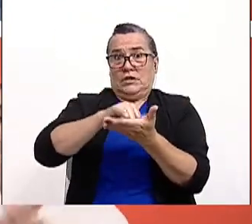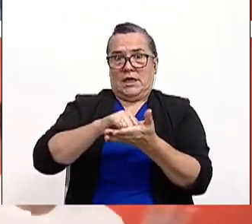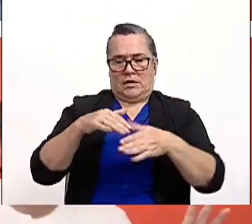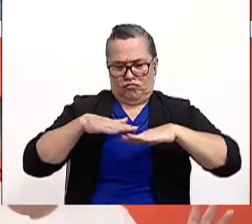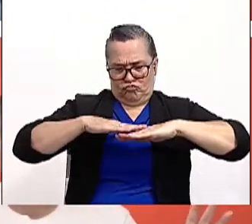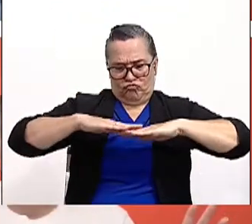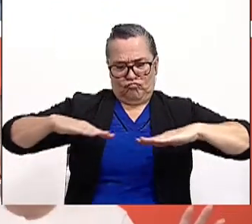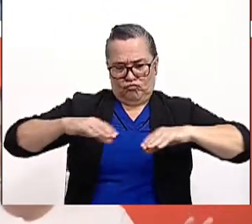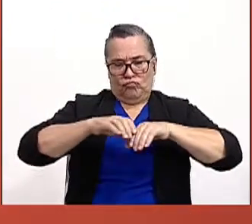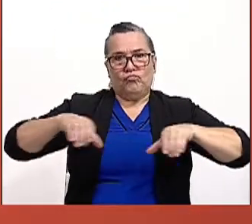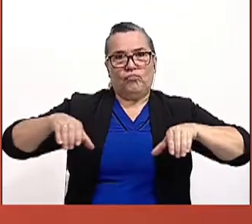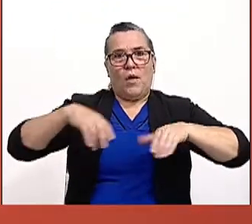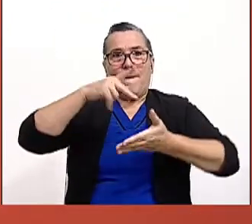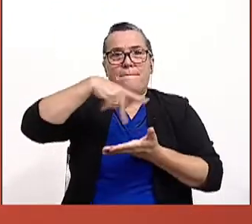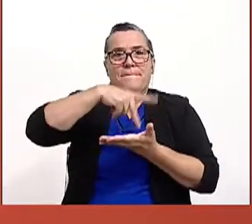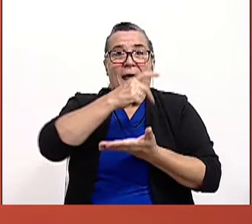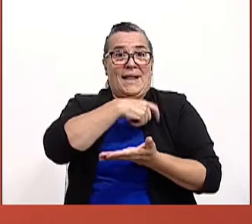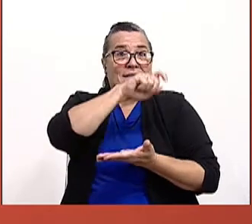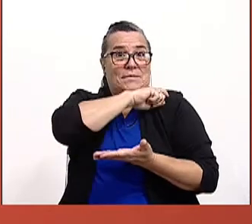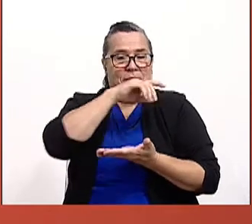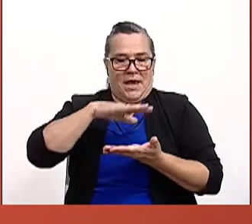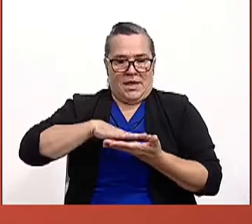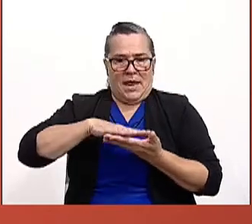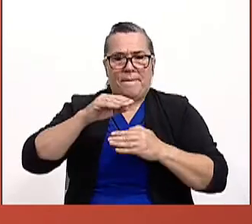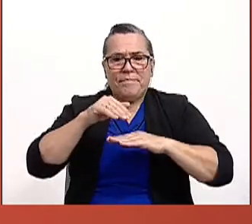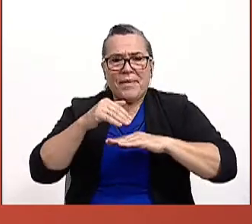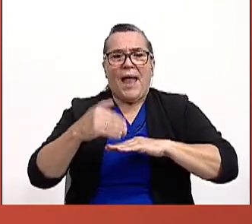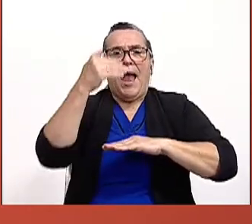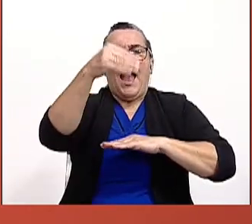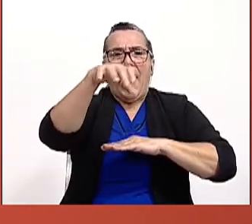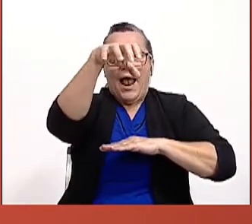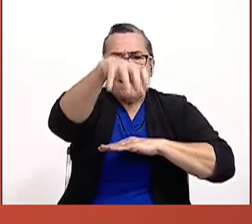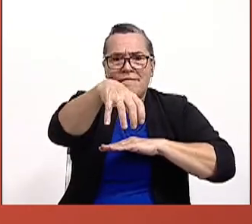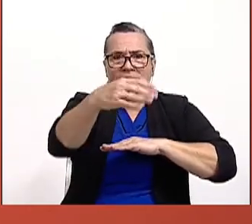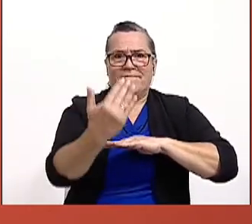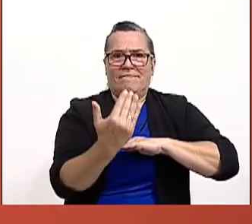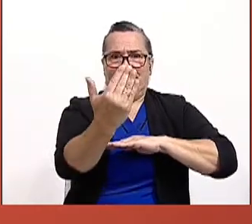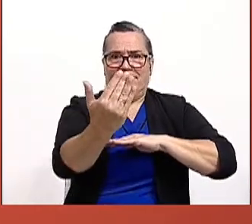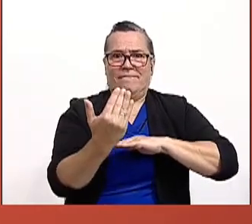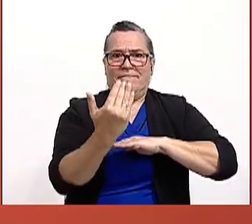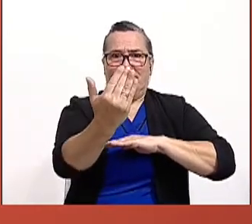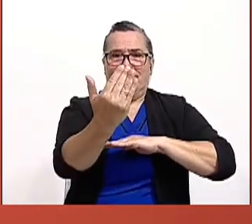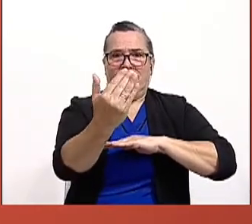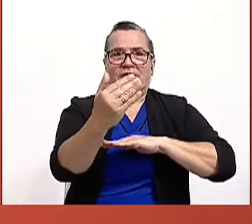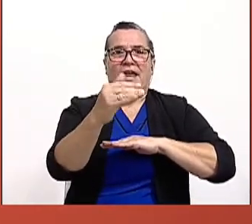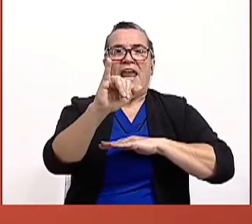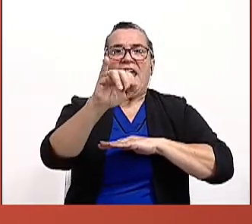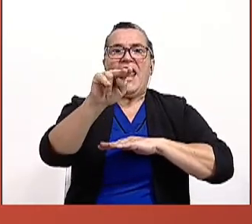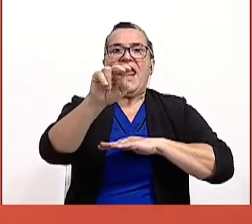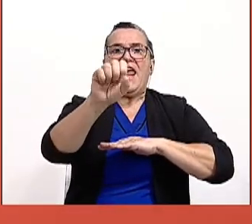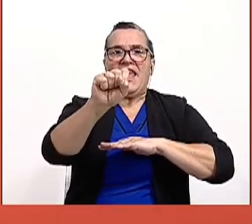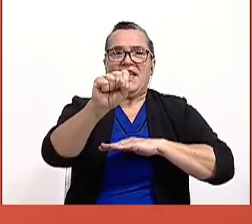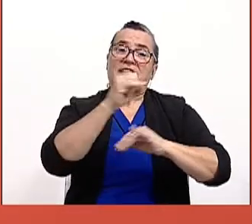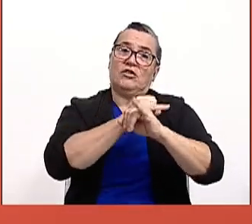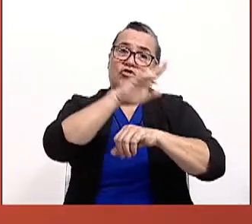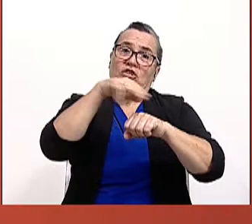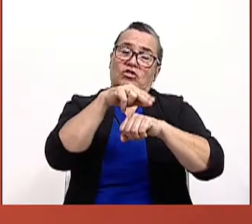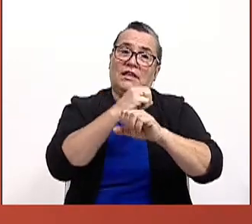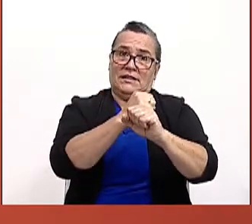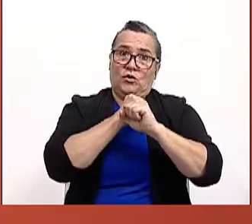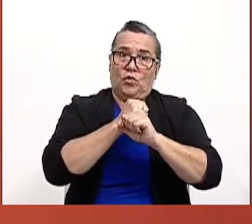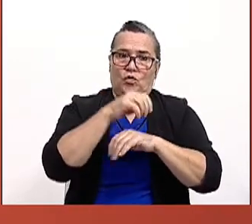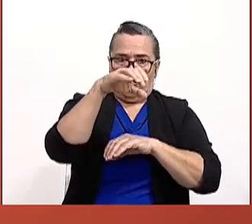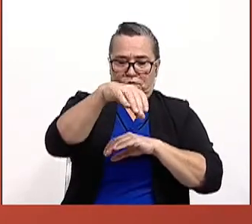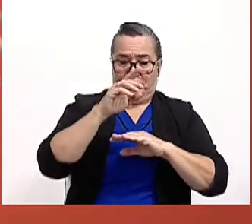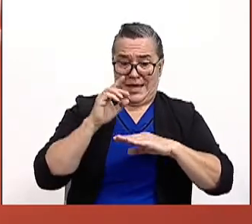of Parque España, right on the side that faces the National Institute of Insurance, or INS.